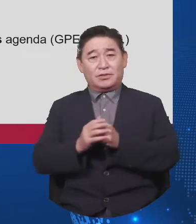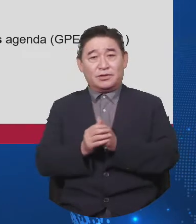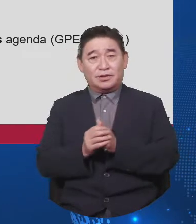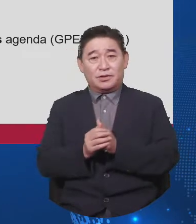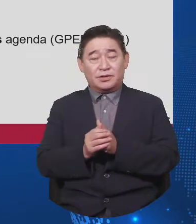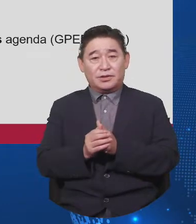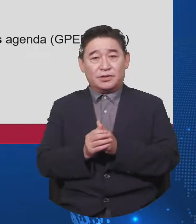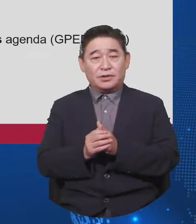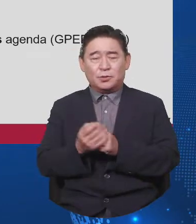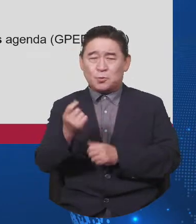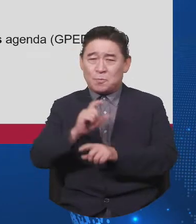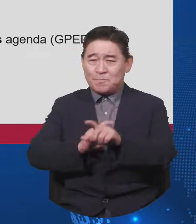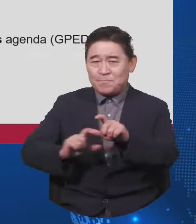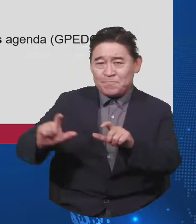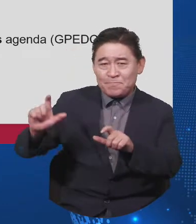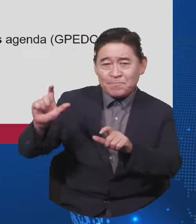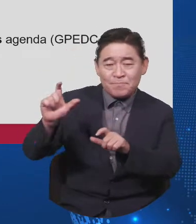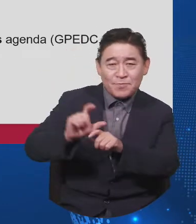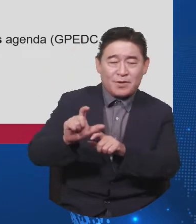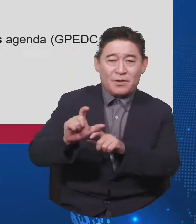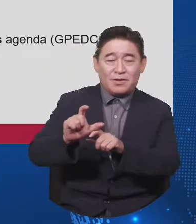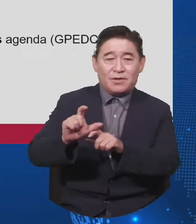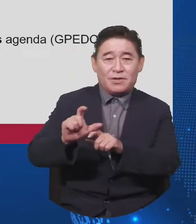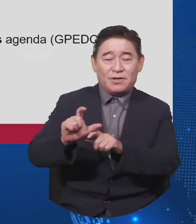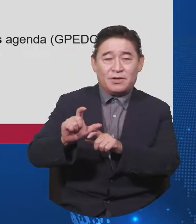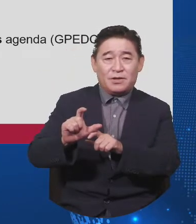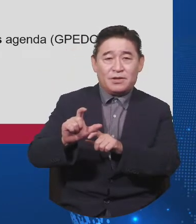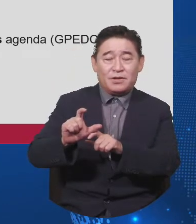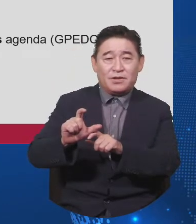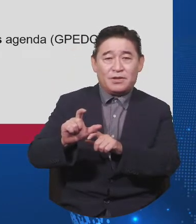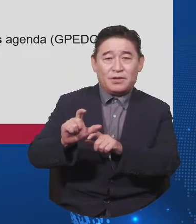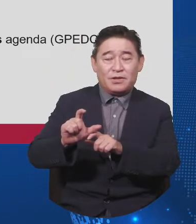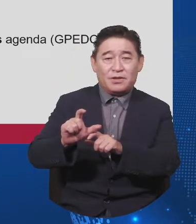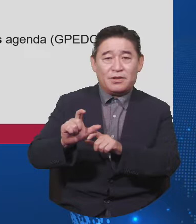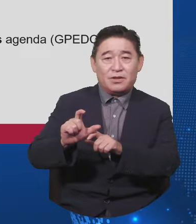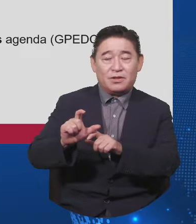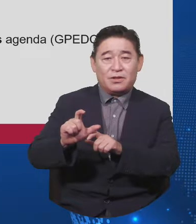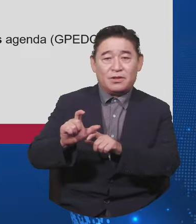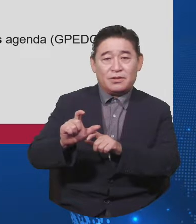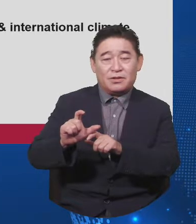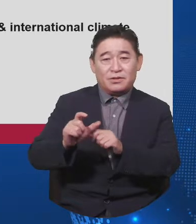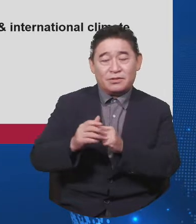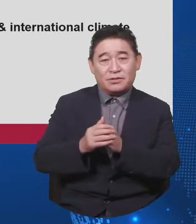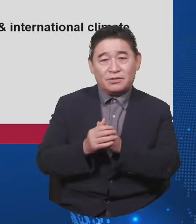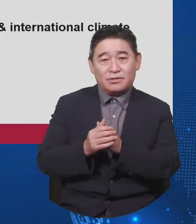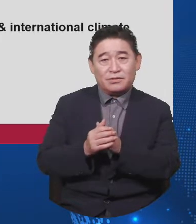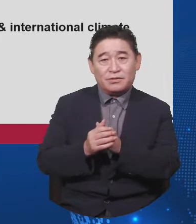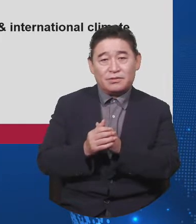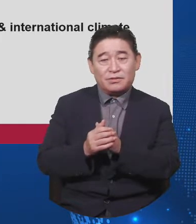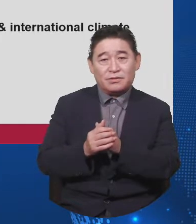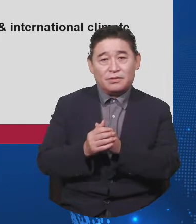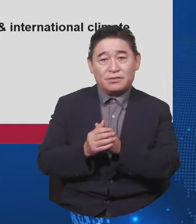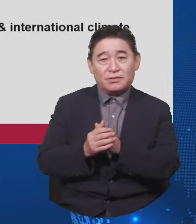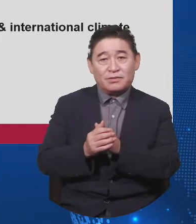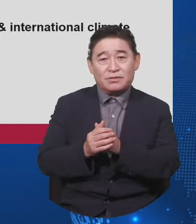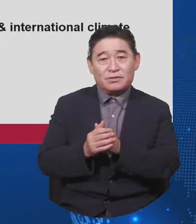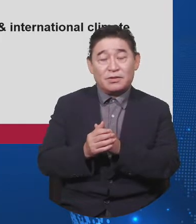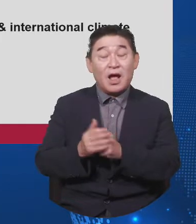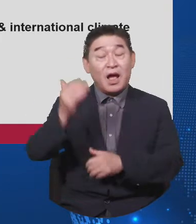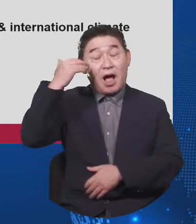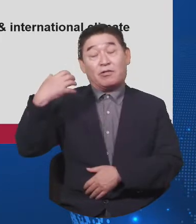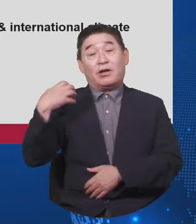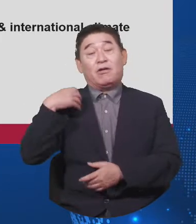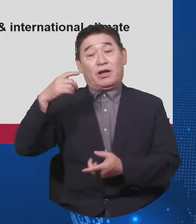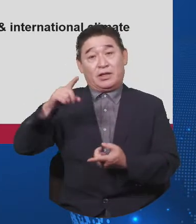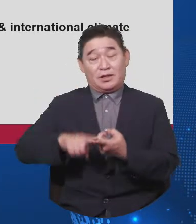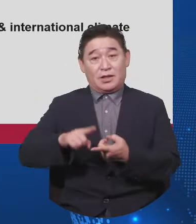look what is the future discussion in this regard and how Korea can facilitate. Let me just quickly go to